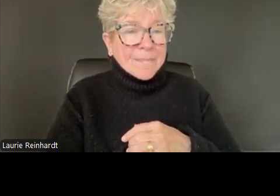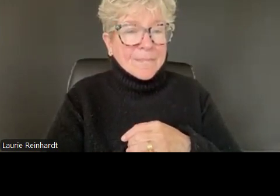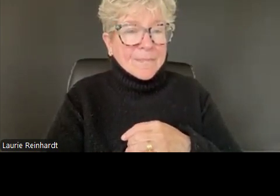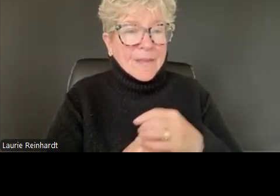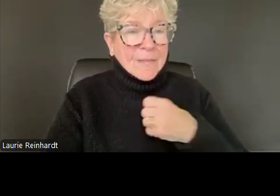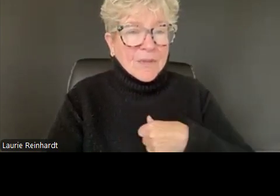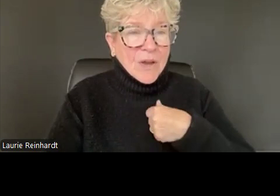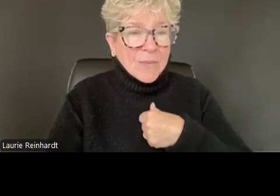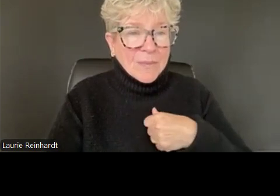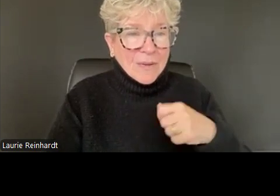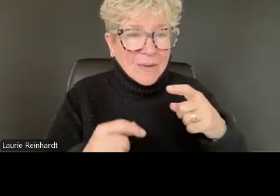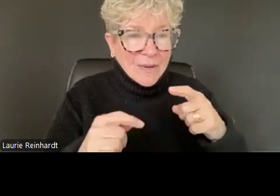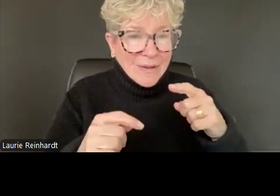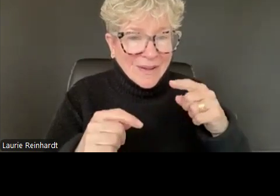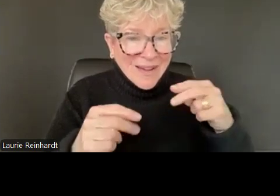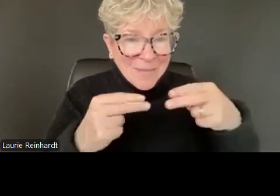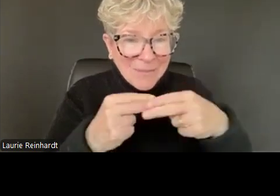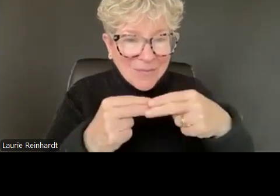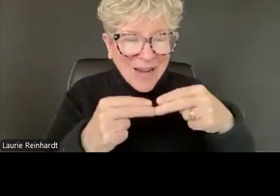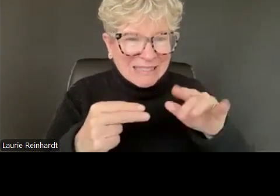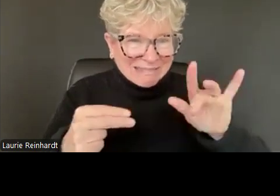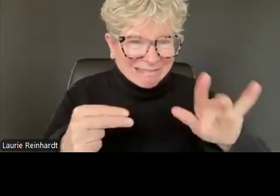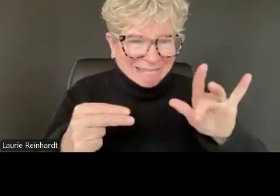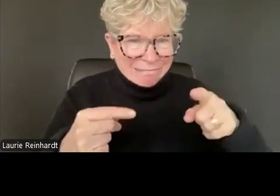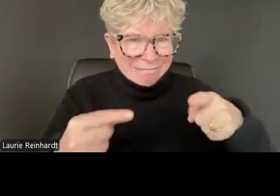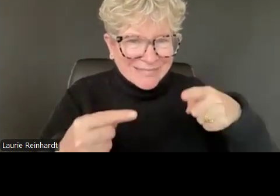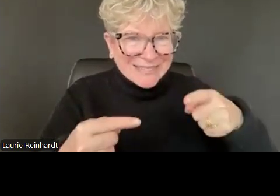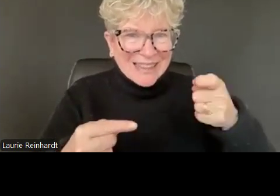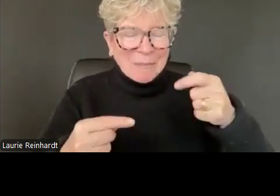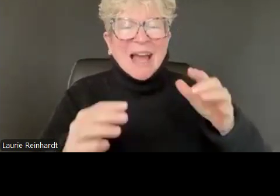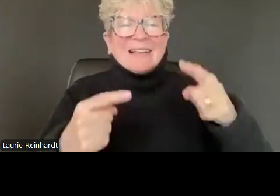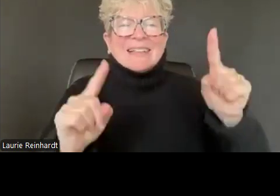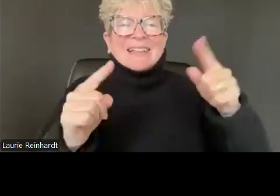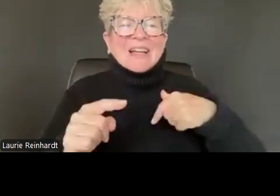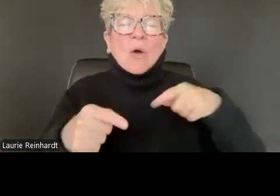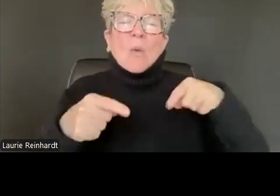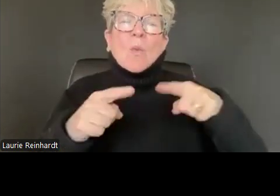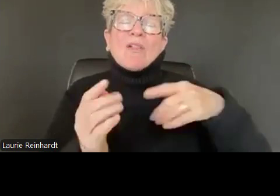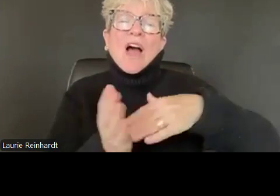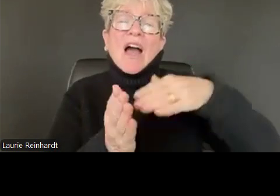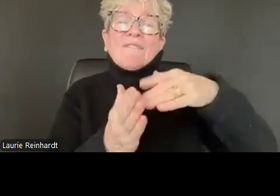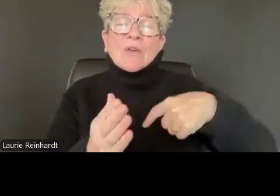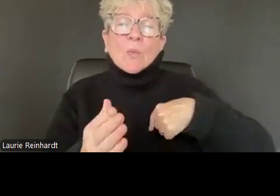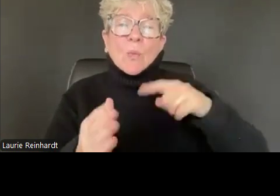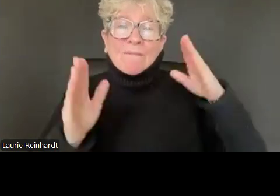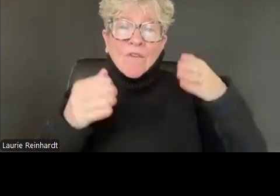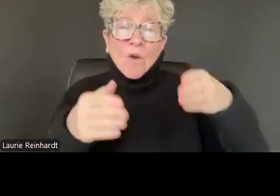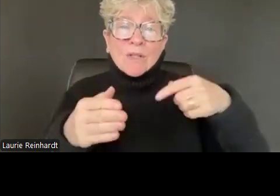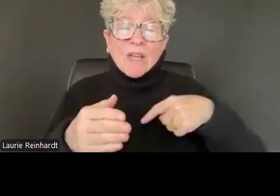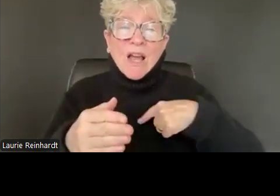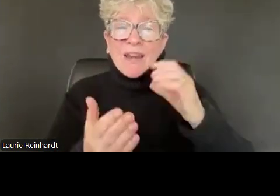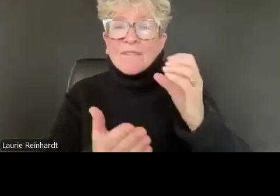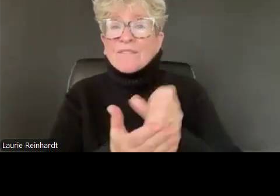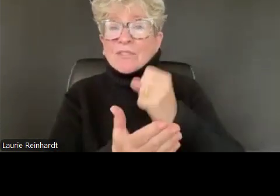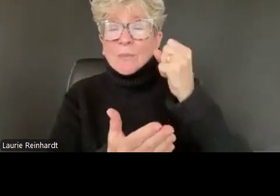Sorry, I'm having trouble getting my slide to progress. There we go. And while we often focus on interventions